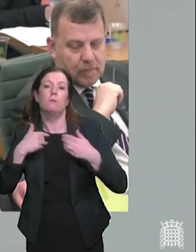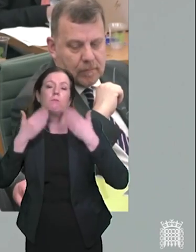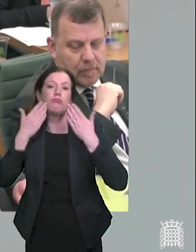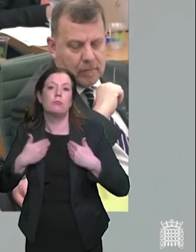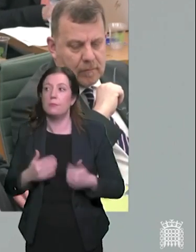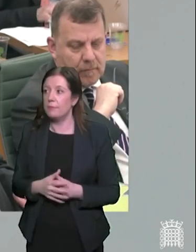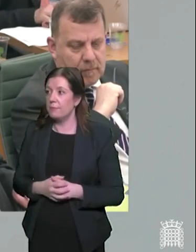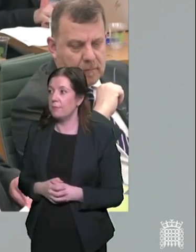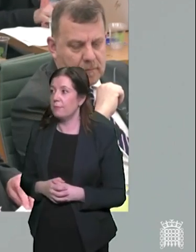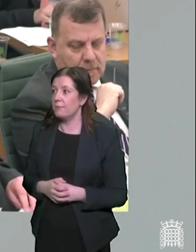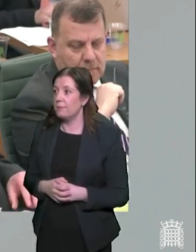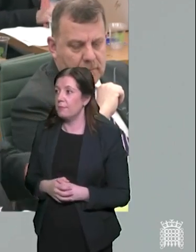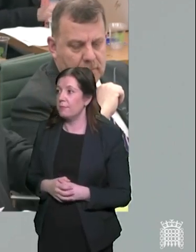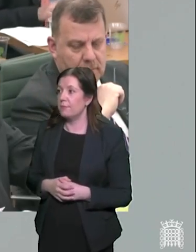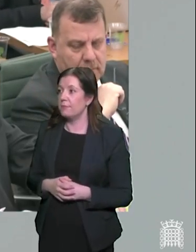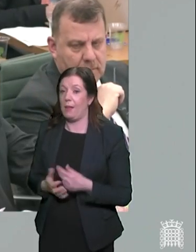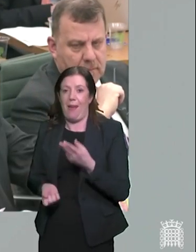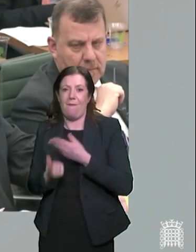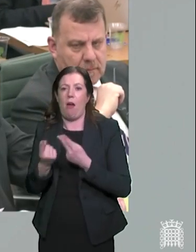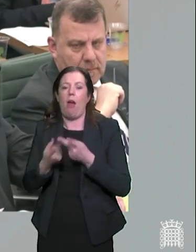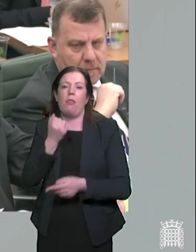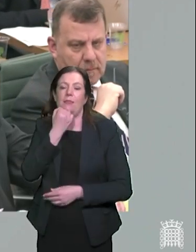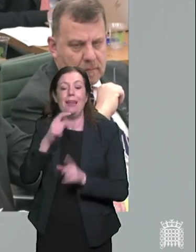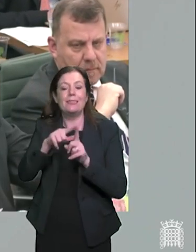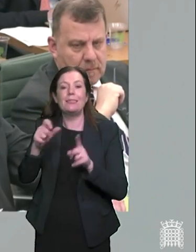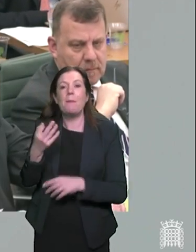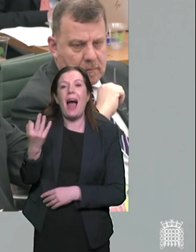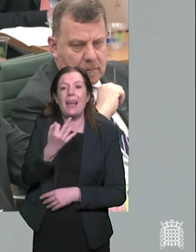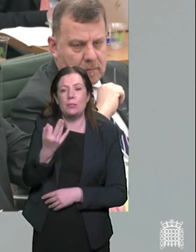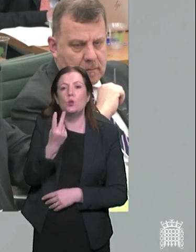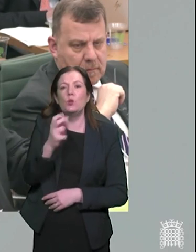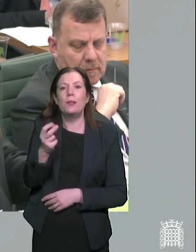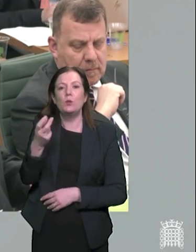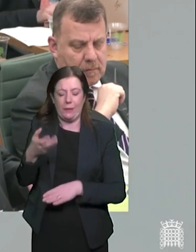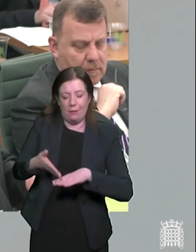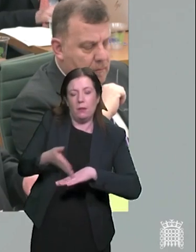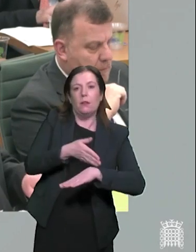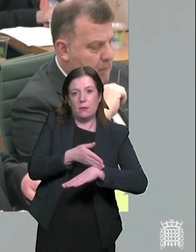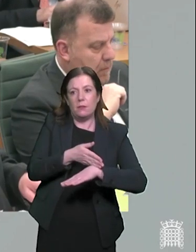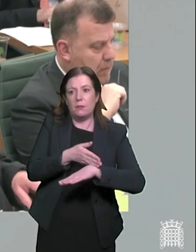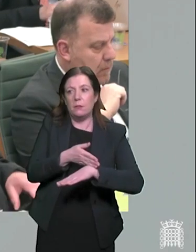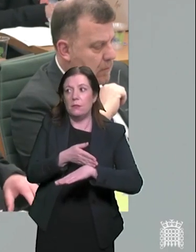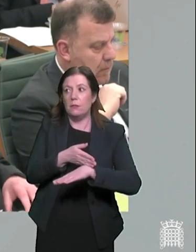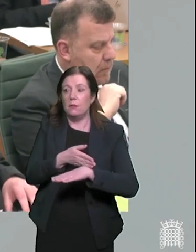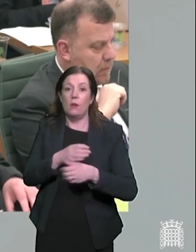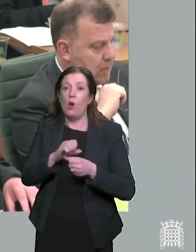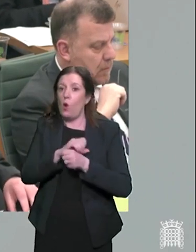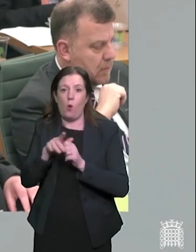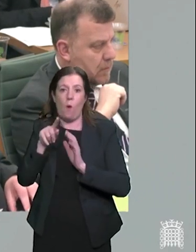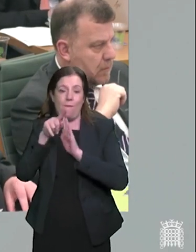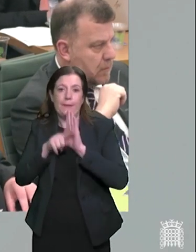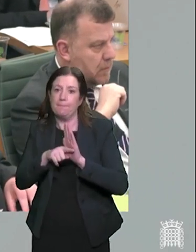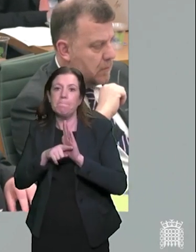The next gathering we want to ask you about is a gathering on the 18th of December 2020, which we know was not compliant with code